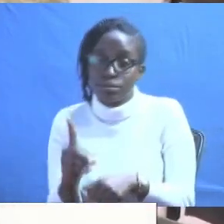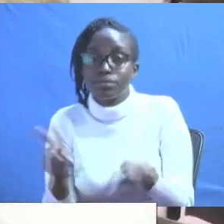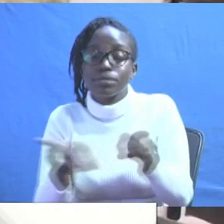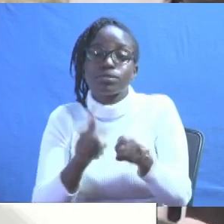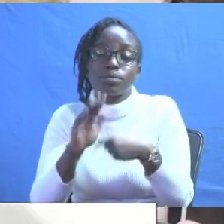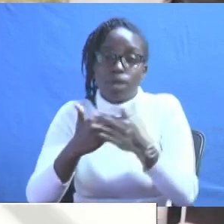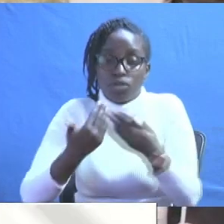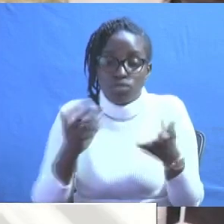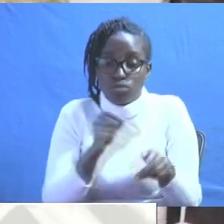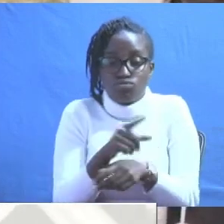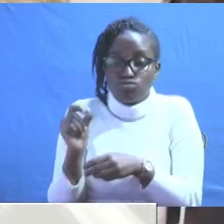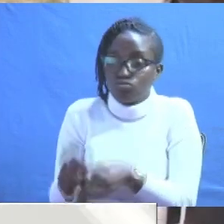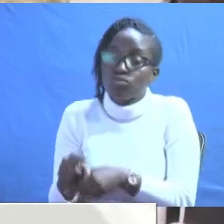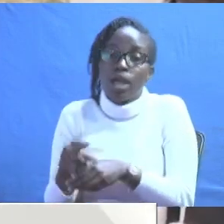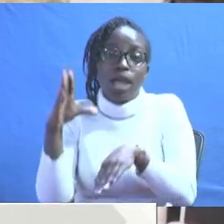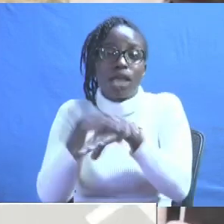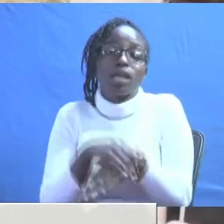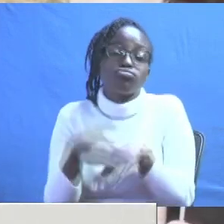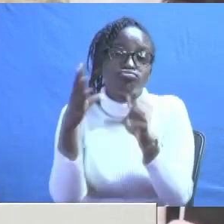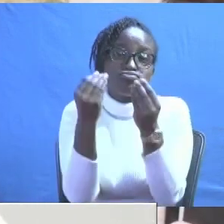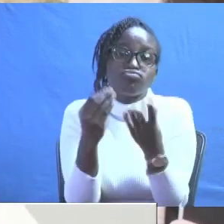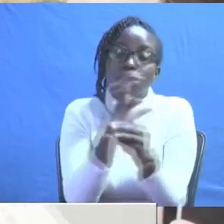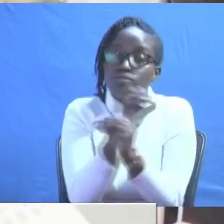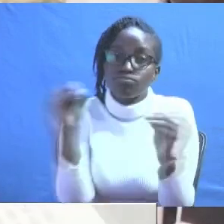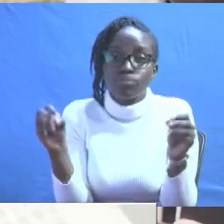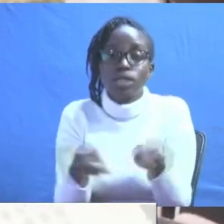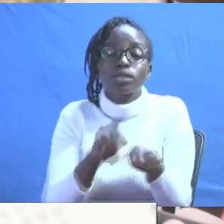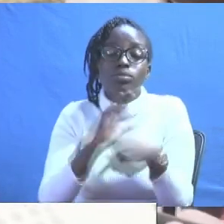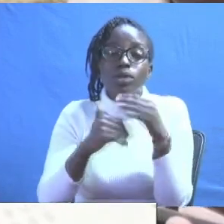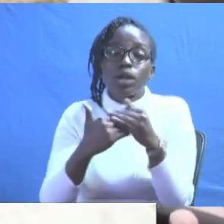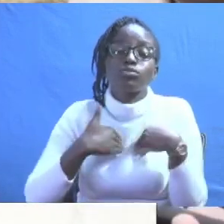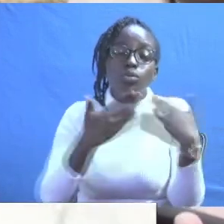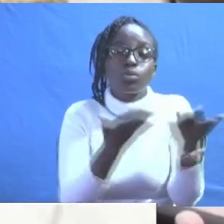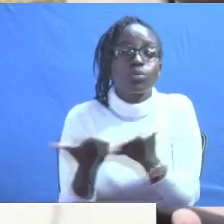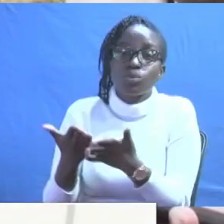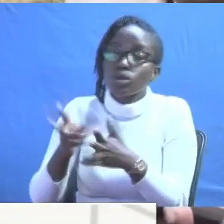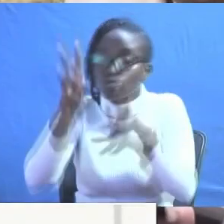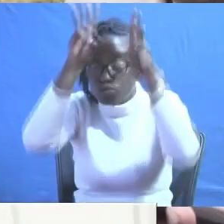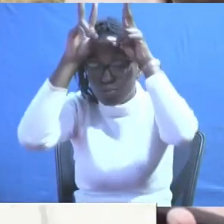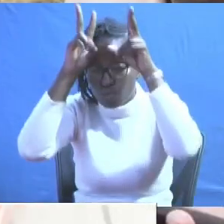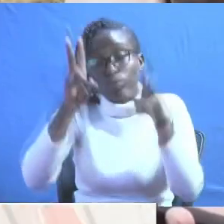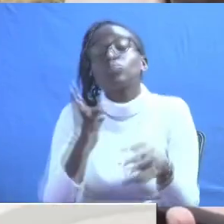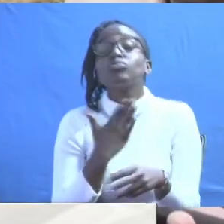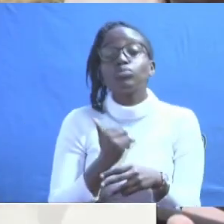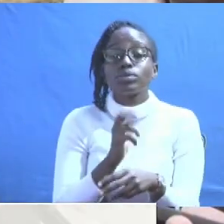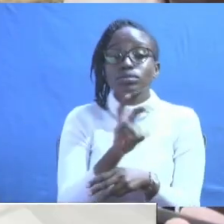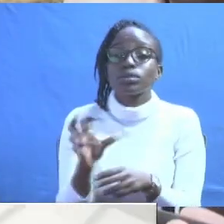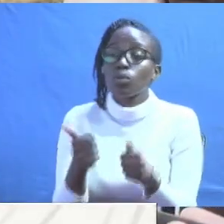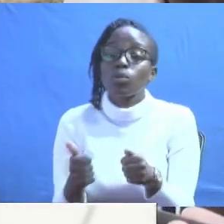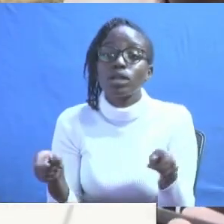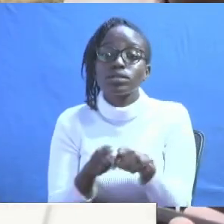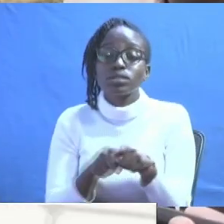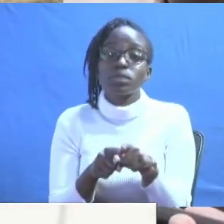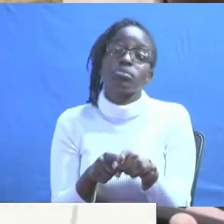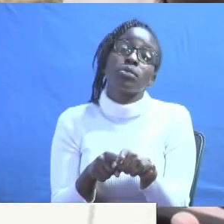zilikuwa hasipatikani kwa urahisi, na tena tulikuwa ukiona mbuzi yako inataka dume, tulikuwa tunakimbia tu